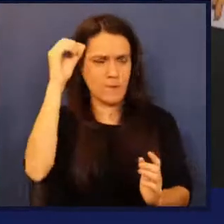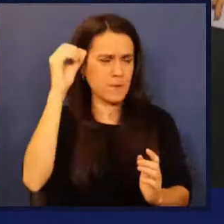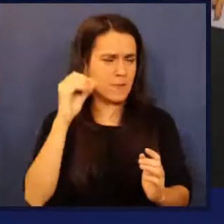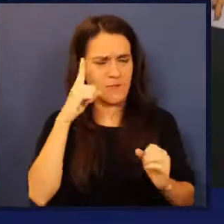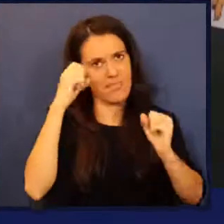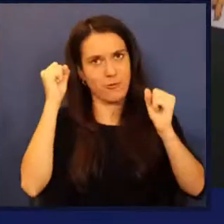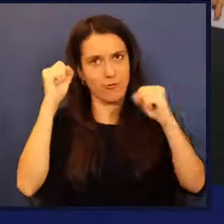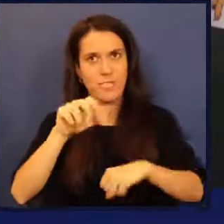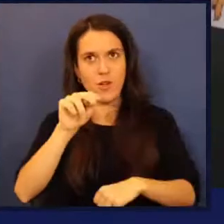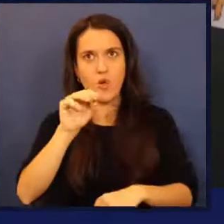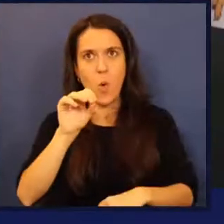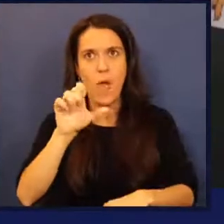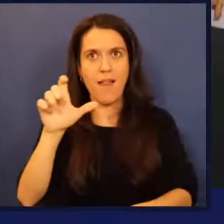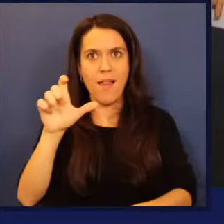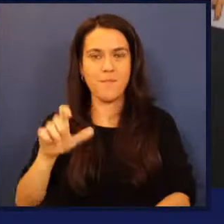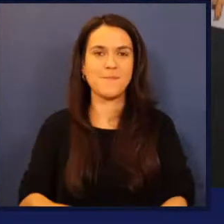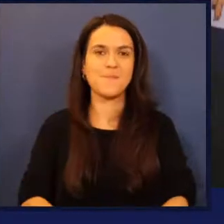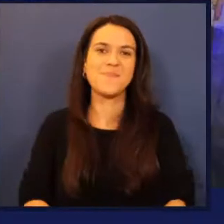is saying. Yeah.